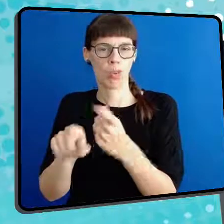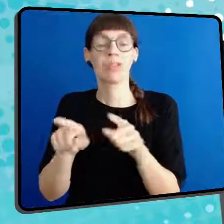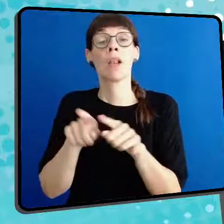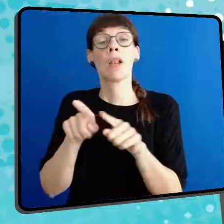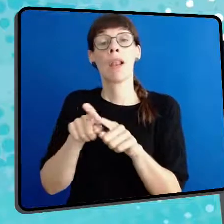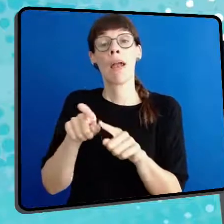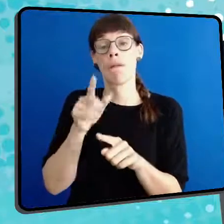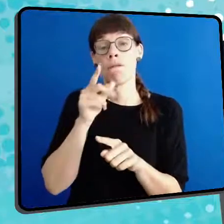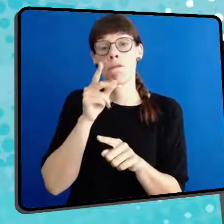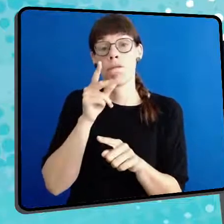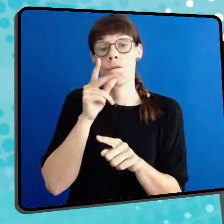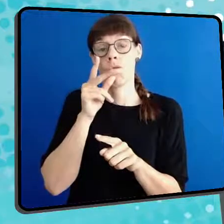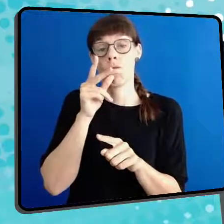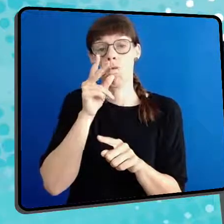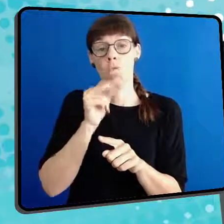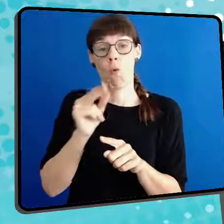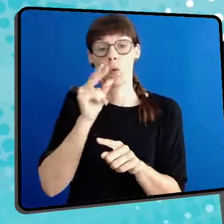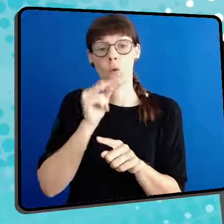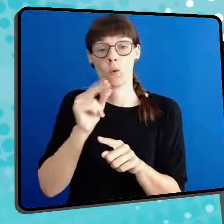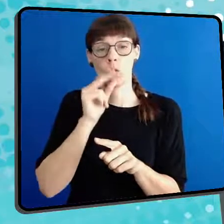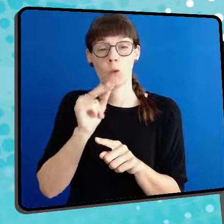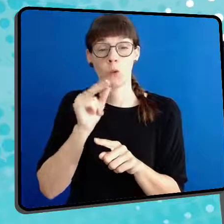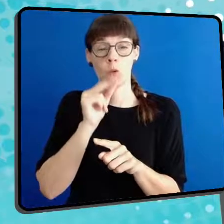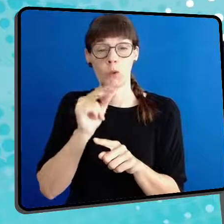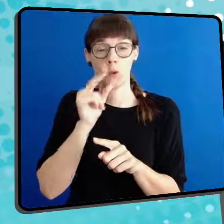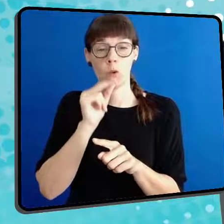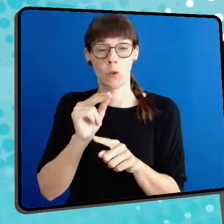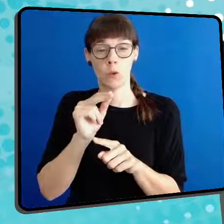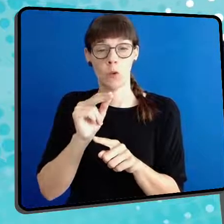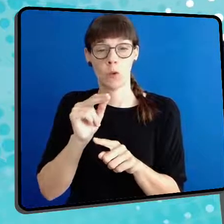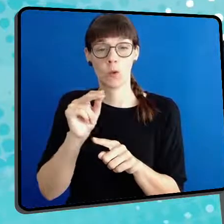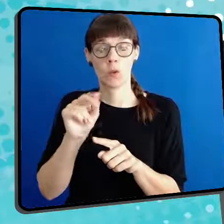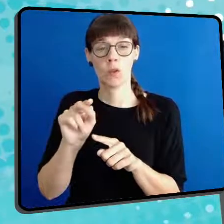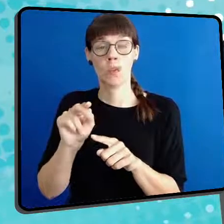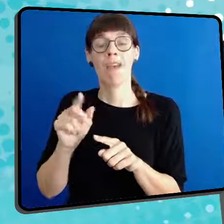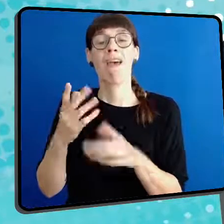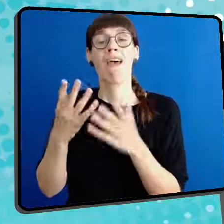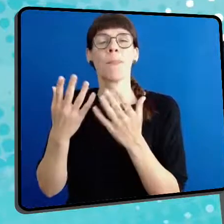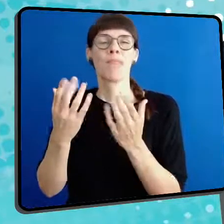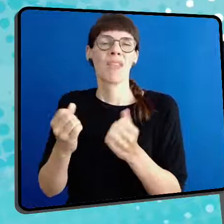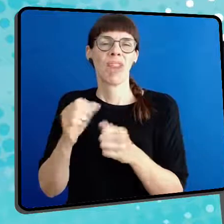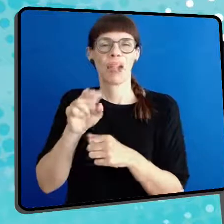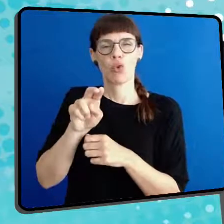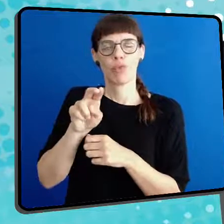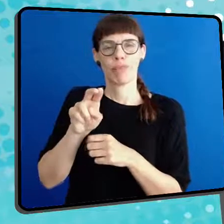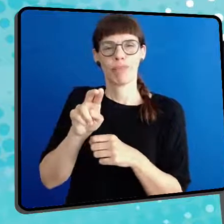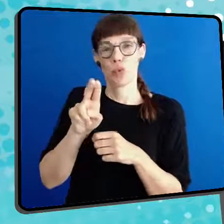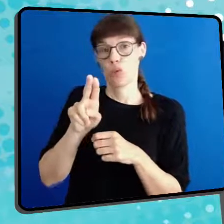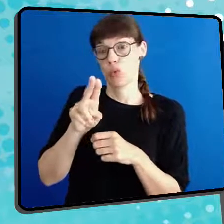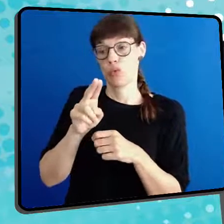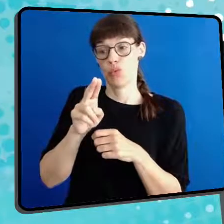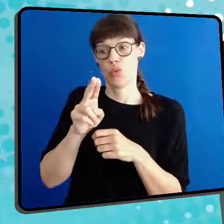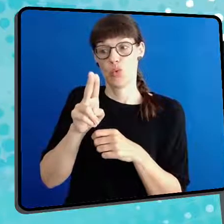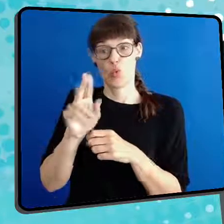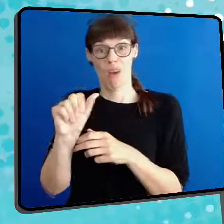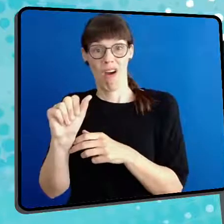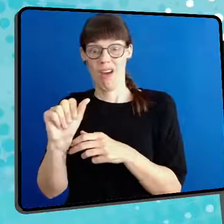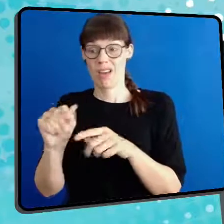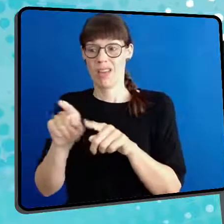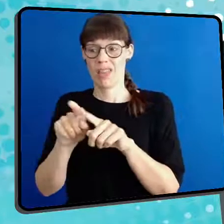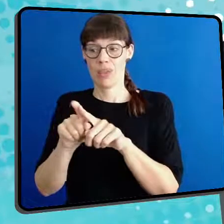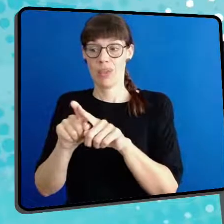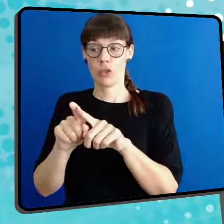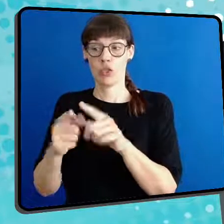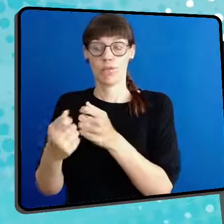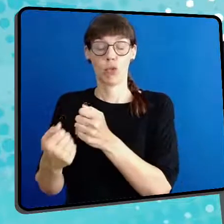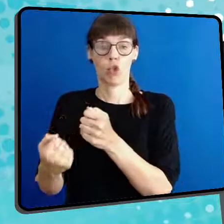that has a minimal UI that supports it. And we have these great set of adaptive cards that